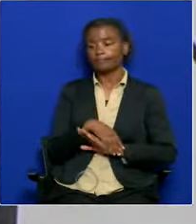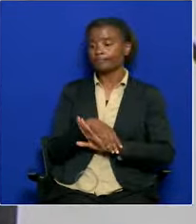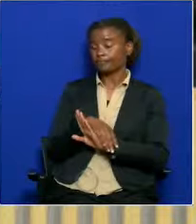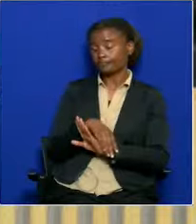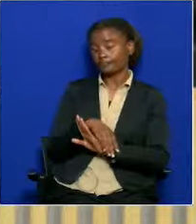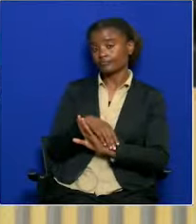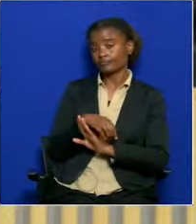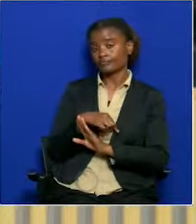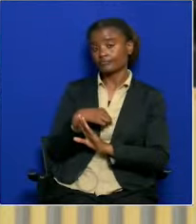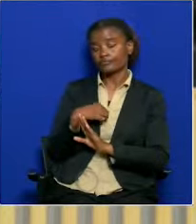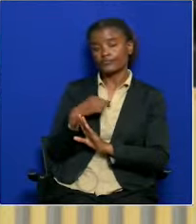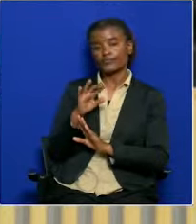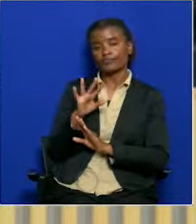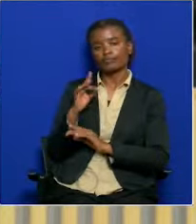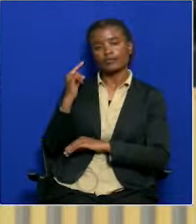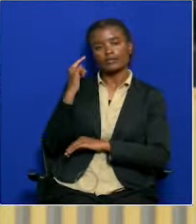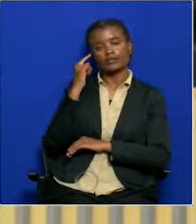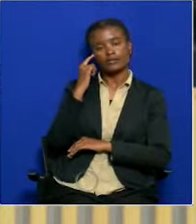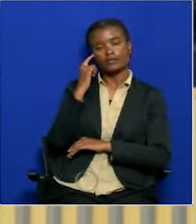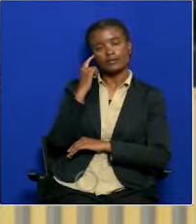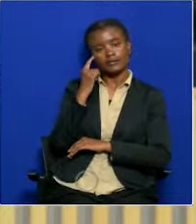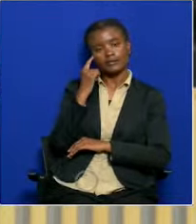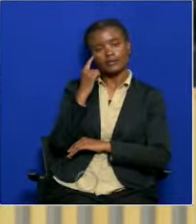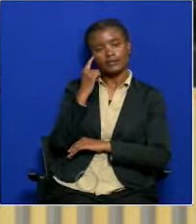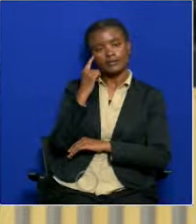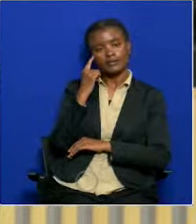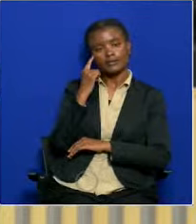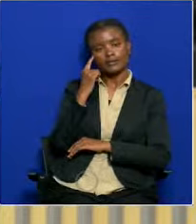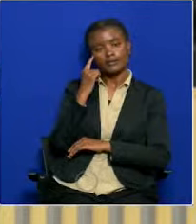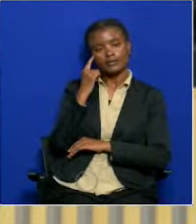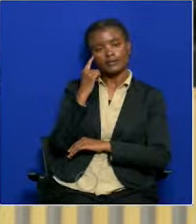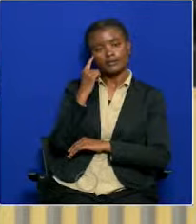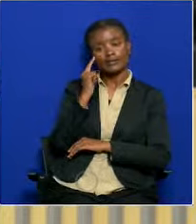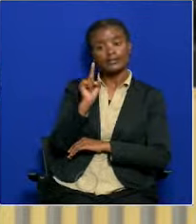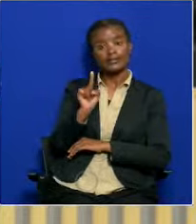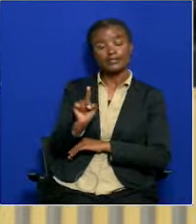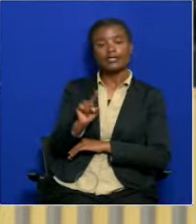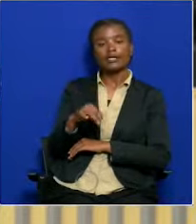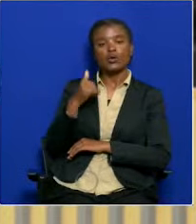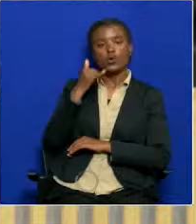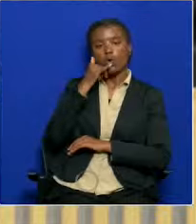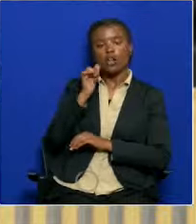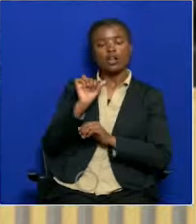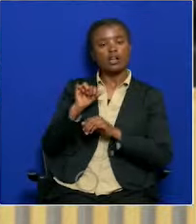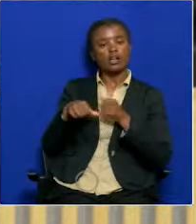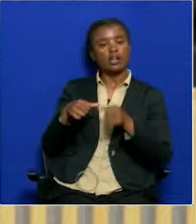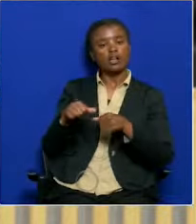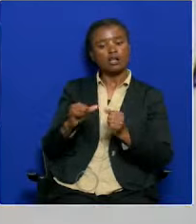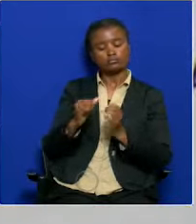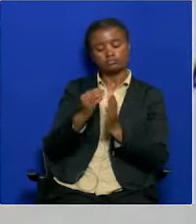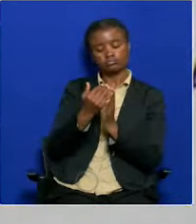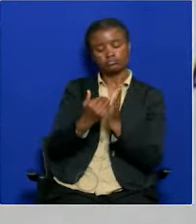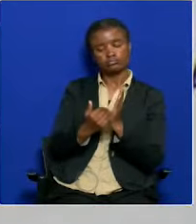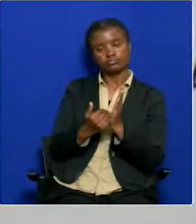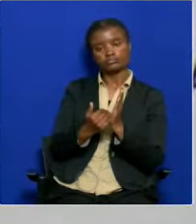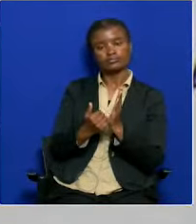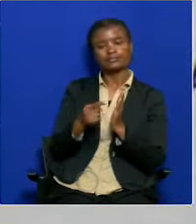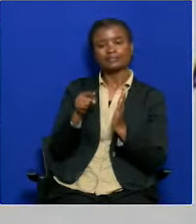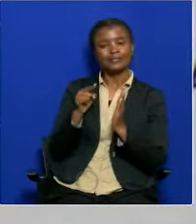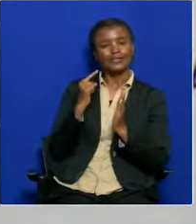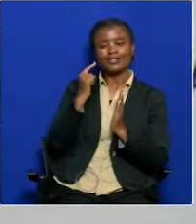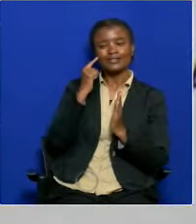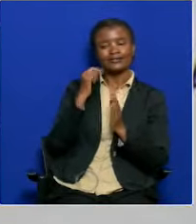think that an itemized billing from Vodacom would have assisted you with the record of